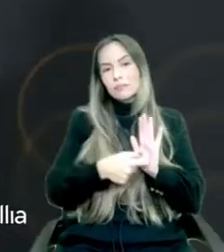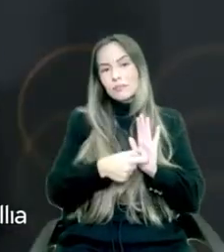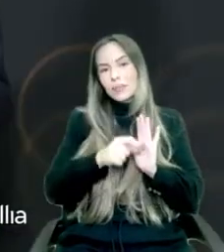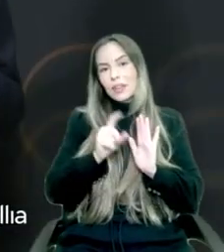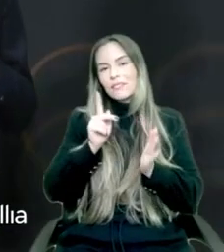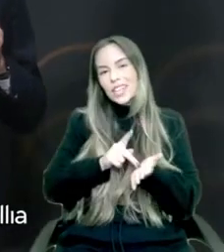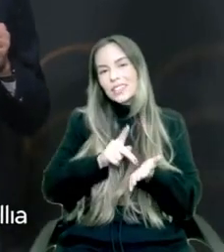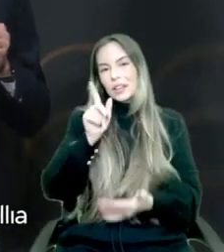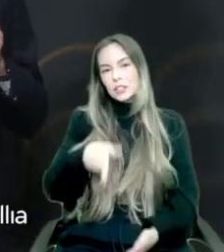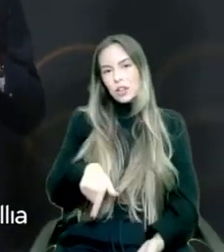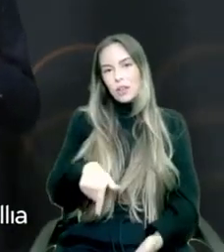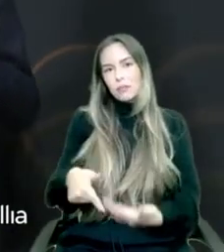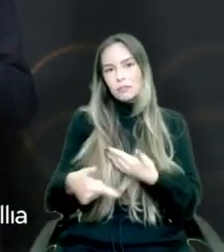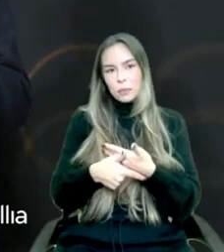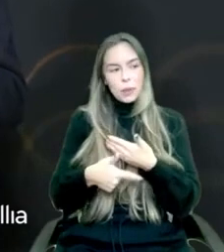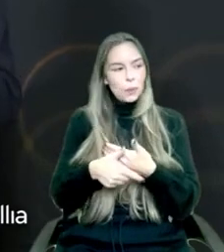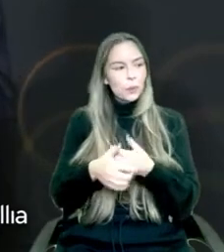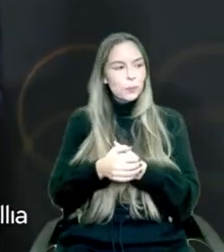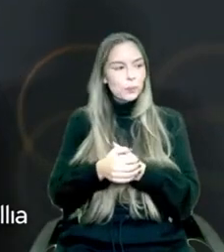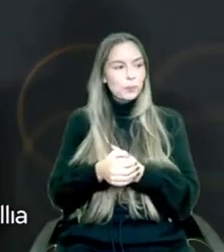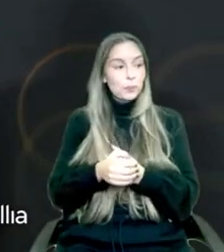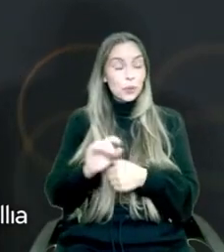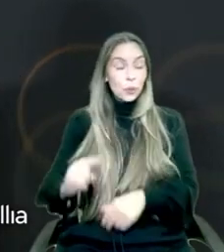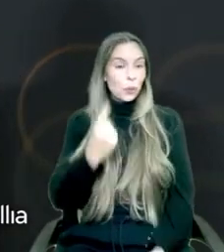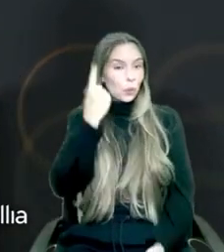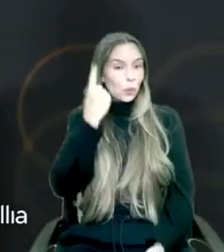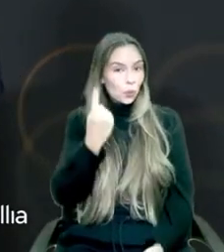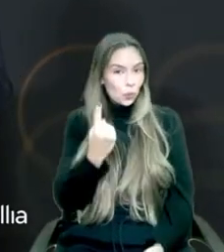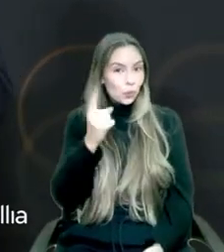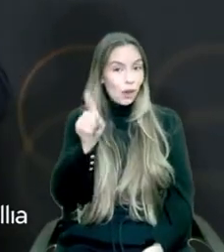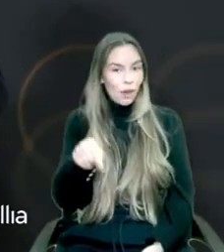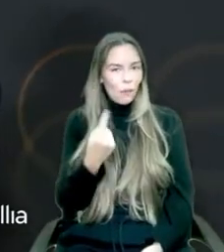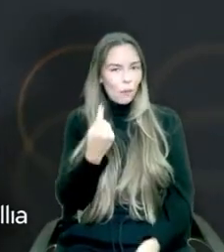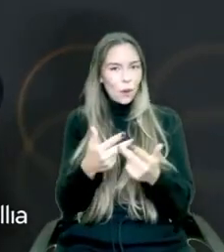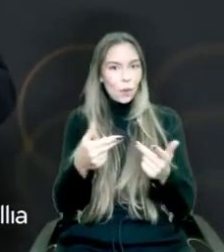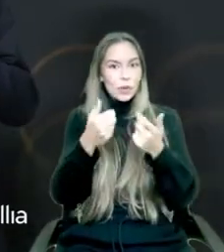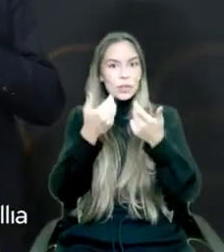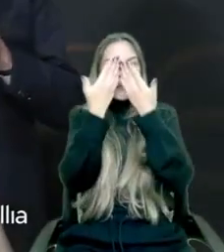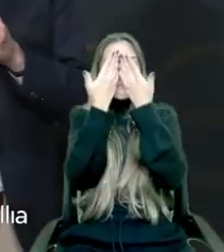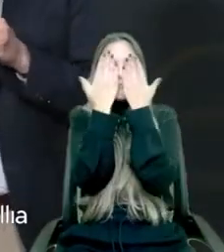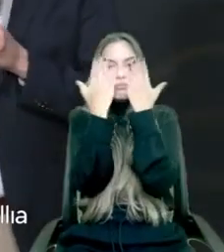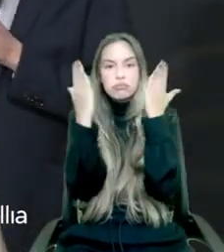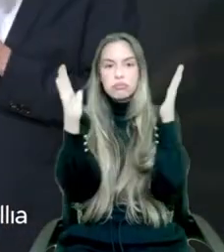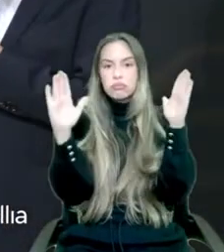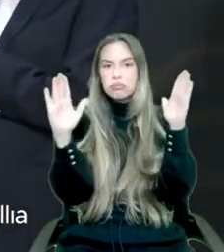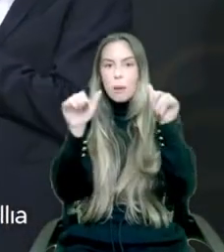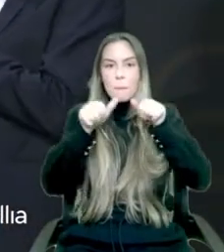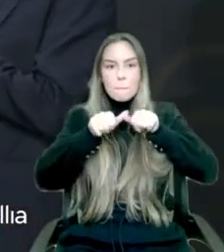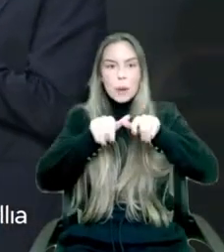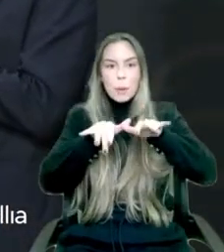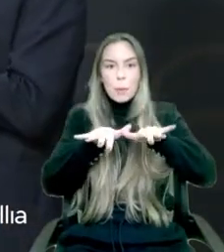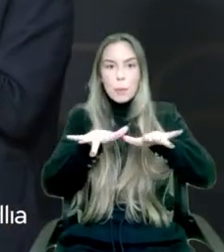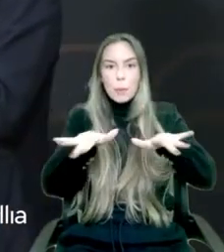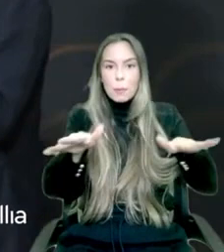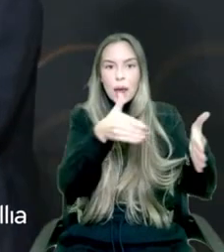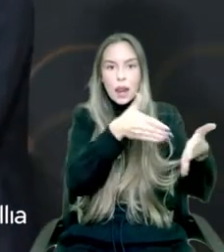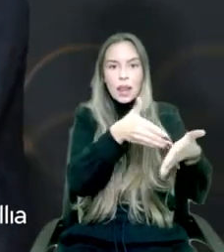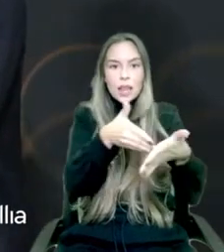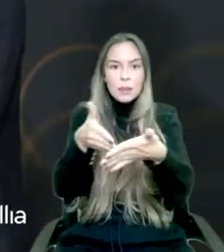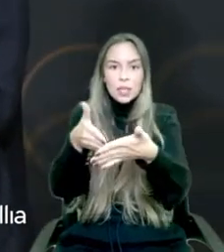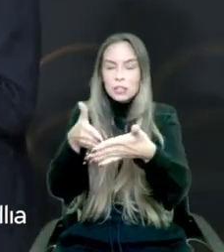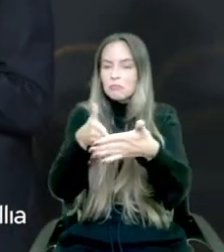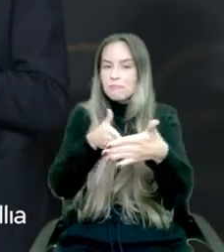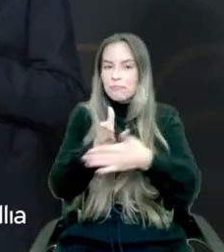one, it is something that expands the limits of what we can do with